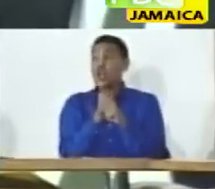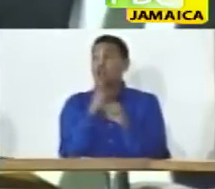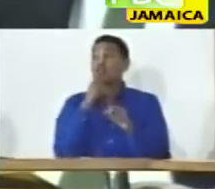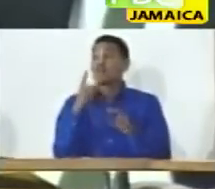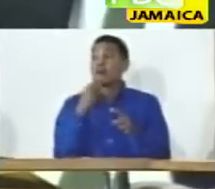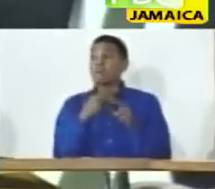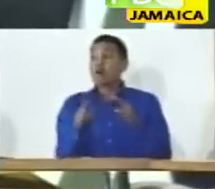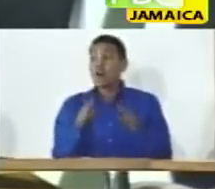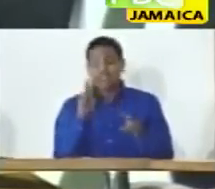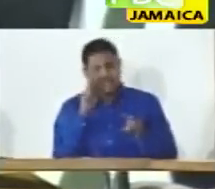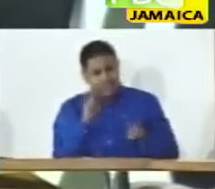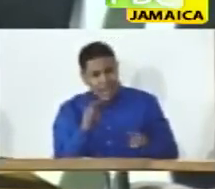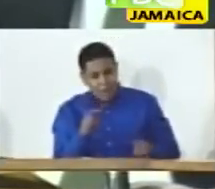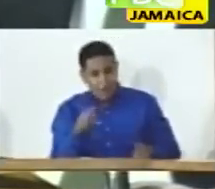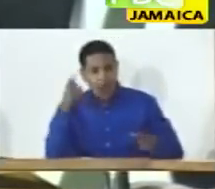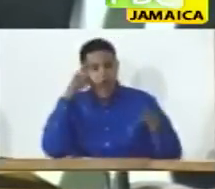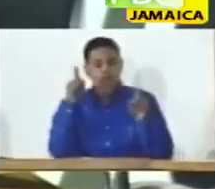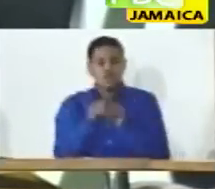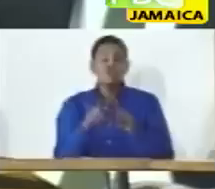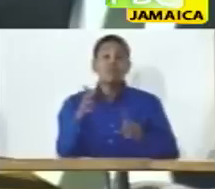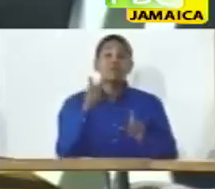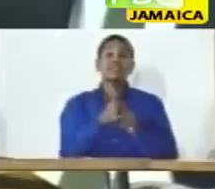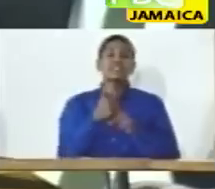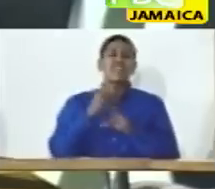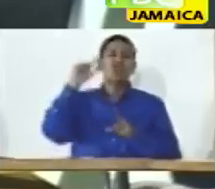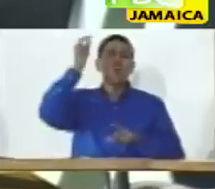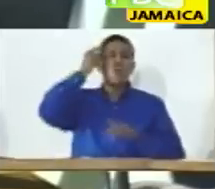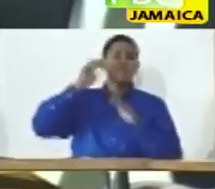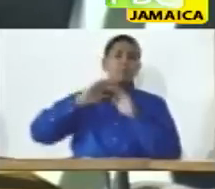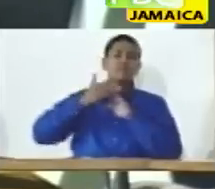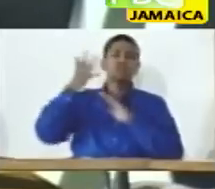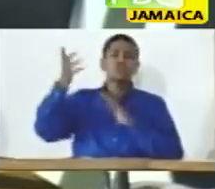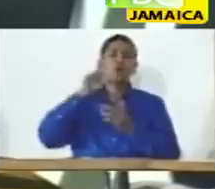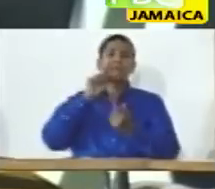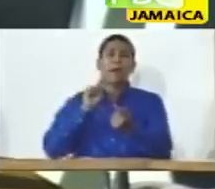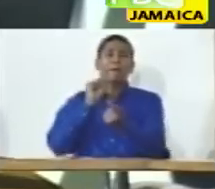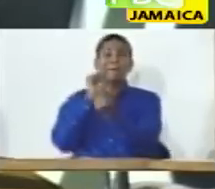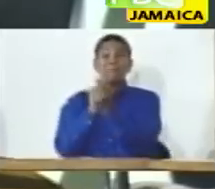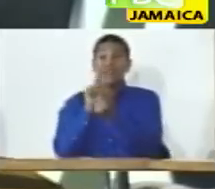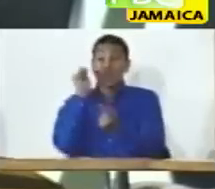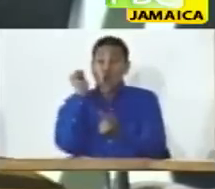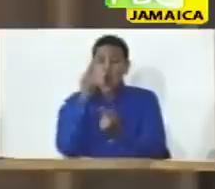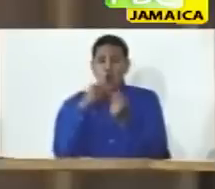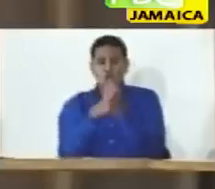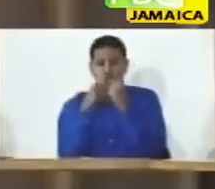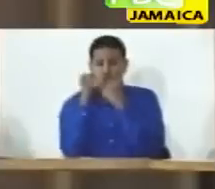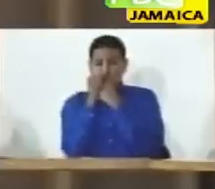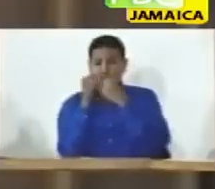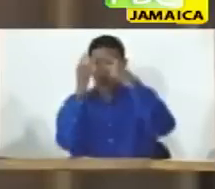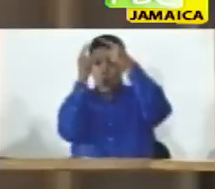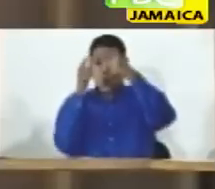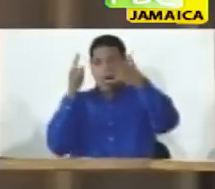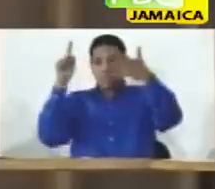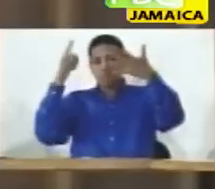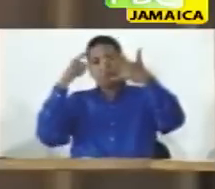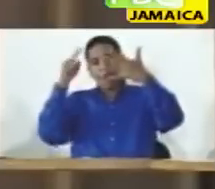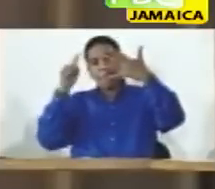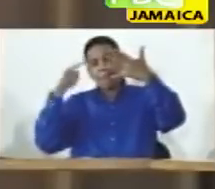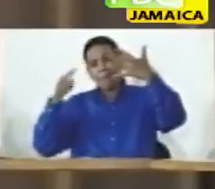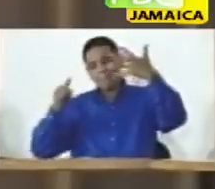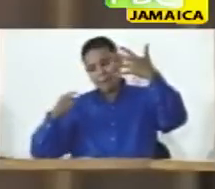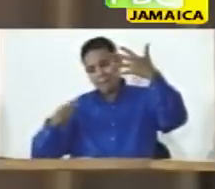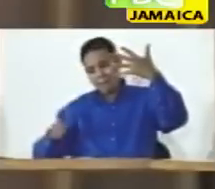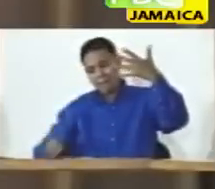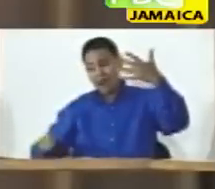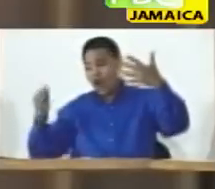precautionary standby agreement, the government of Jamaica met all structural benchmarks, all